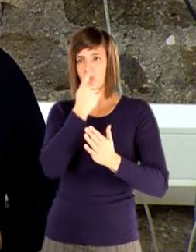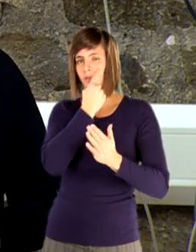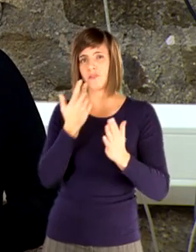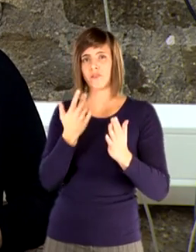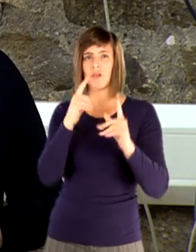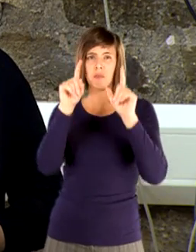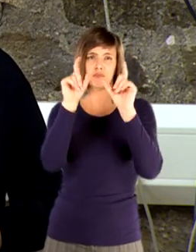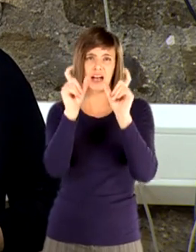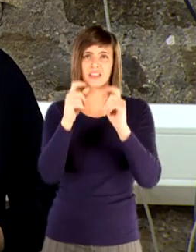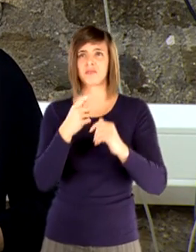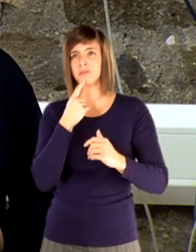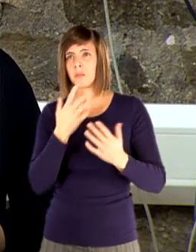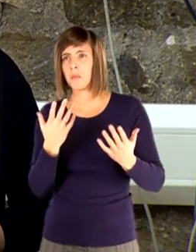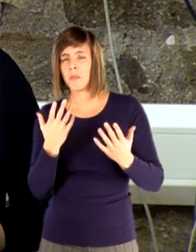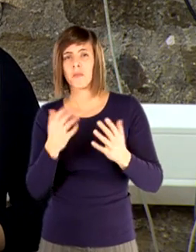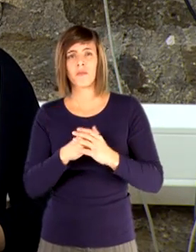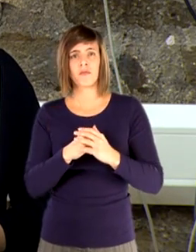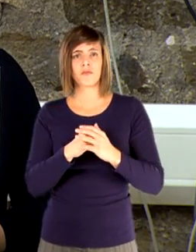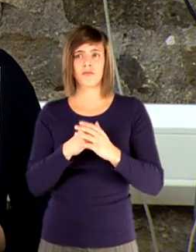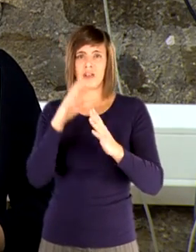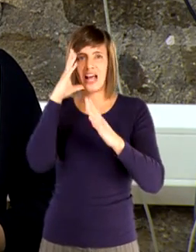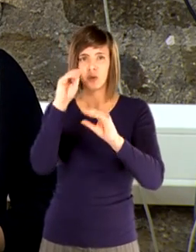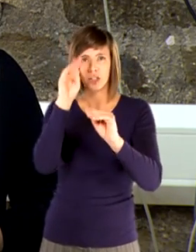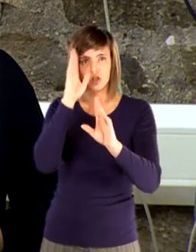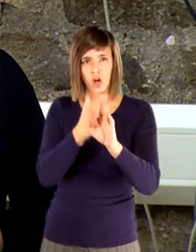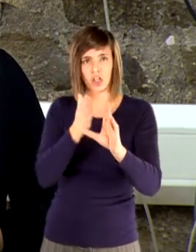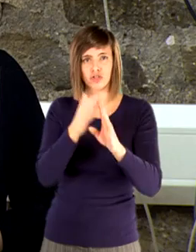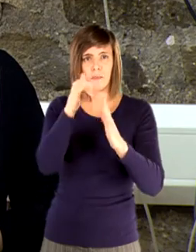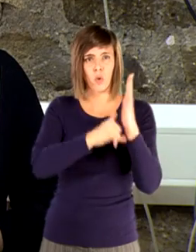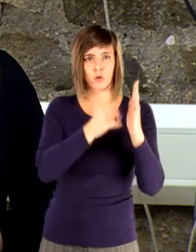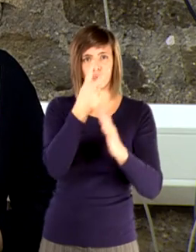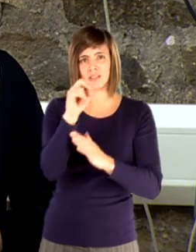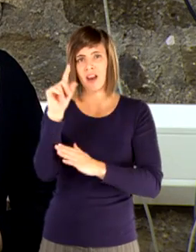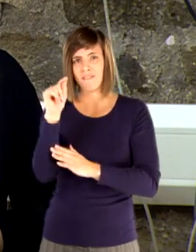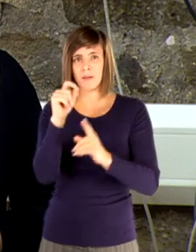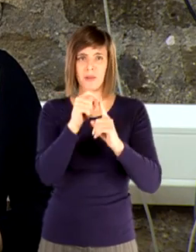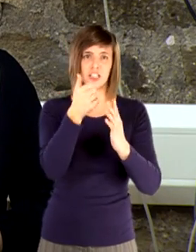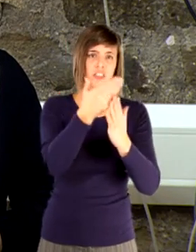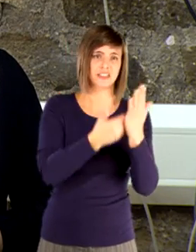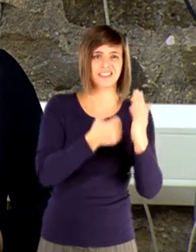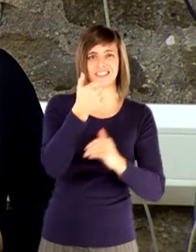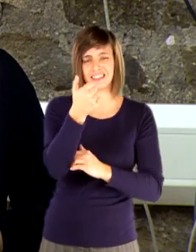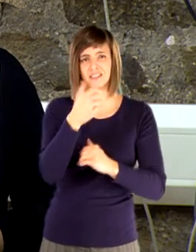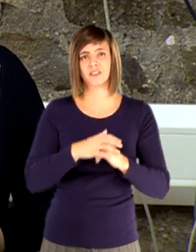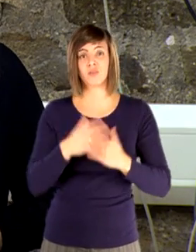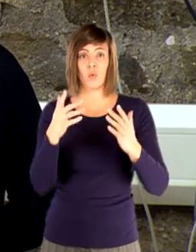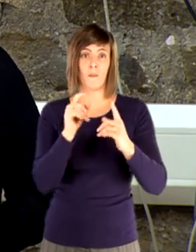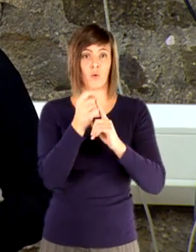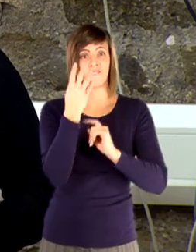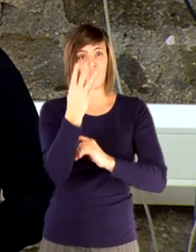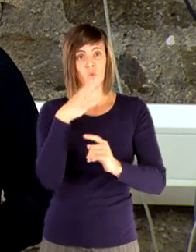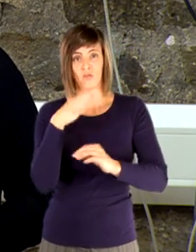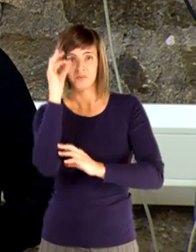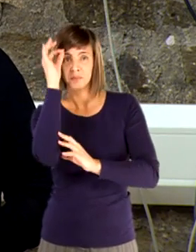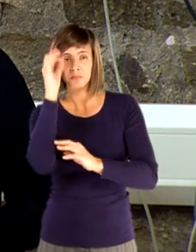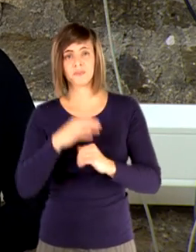it up, I would put in brackets, see Educational Psychology Report 2011, page 6, bullet point 4 if you